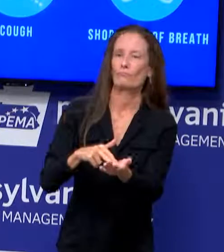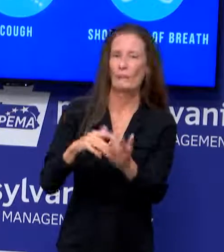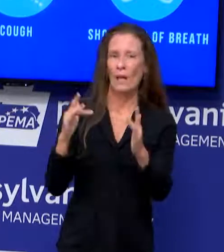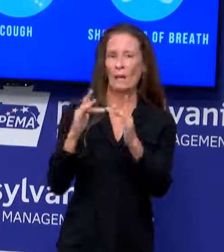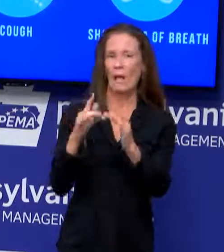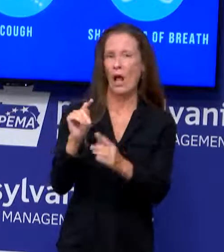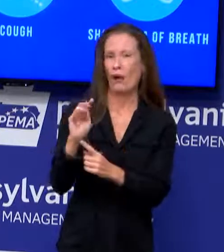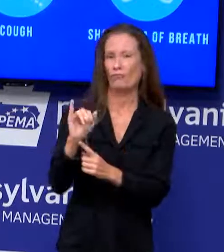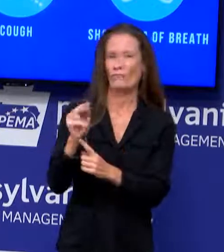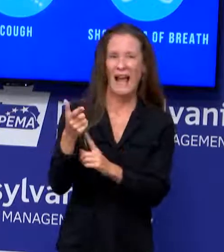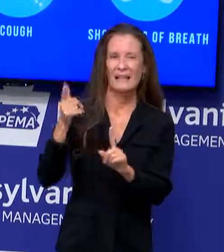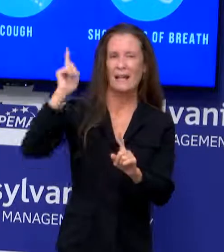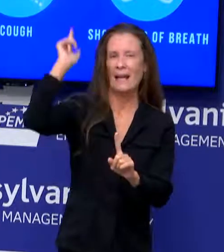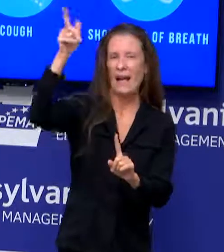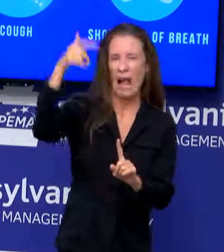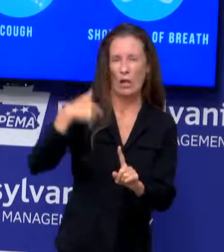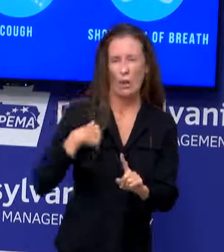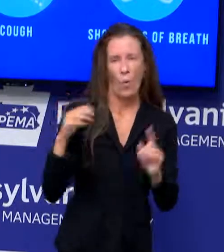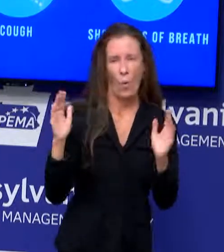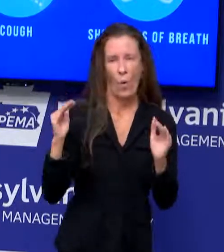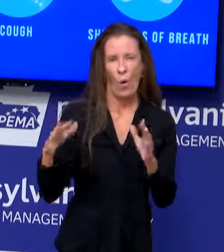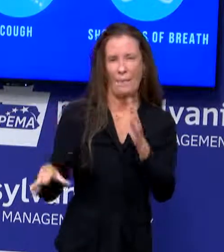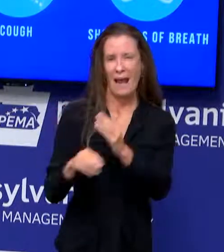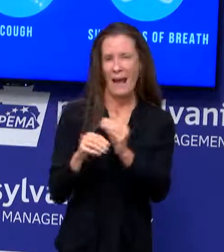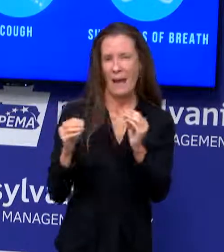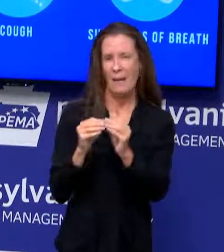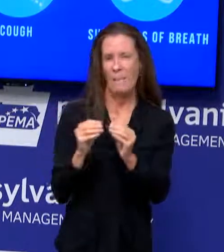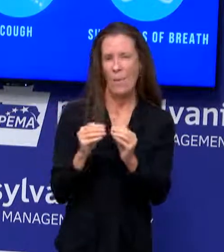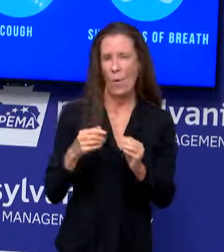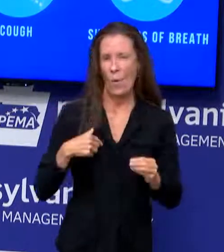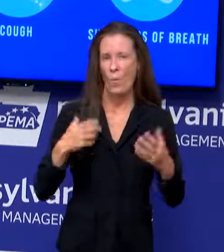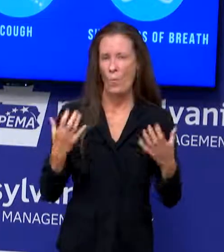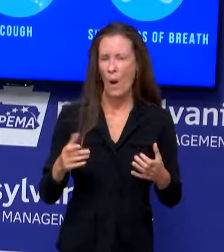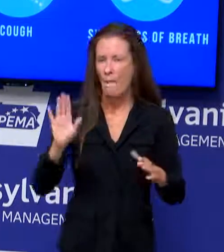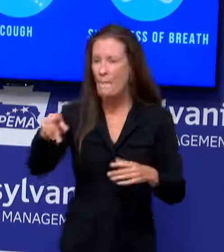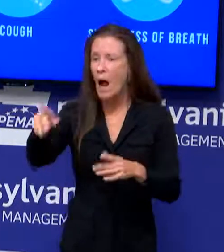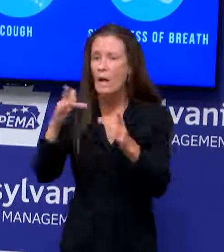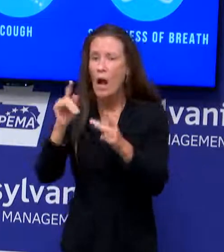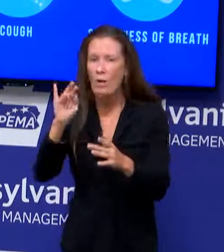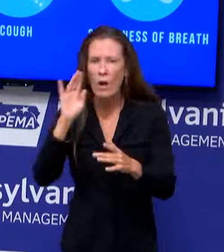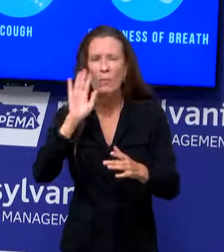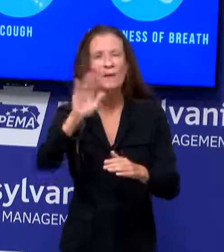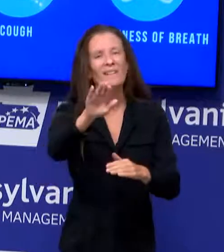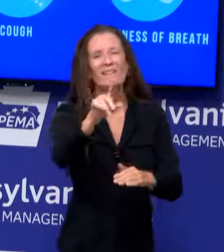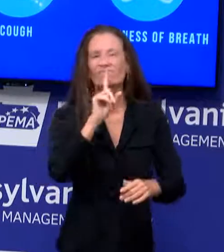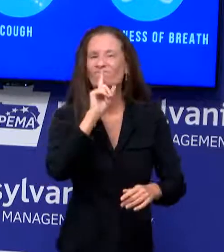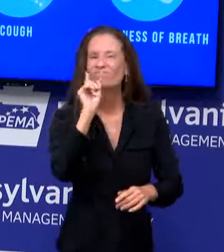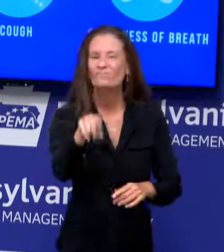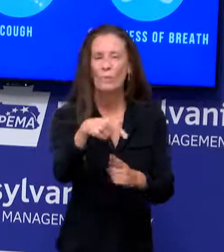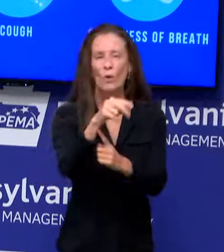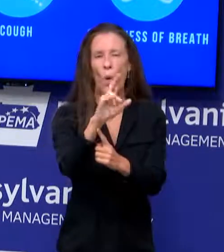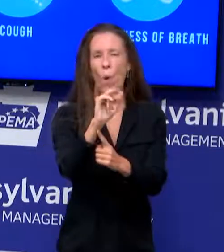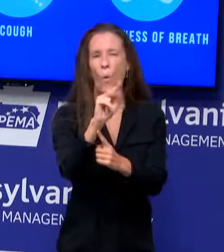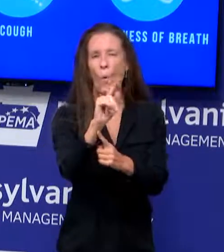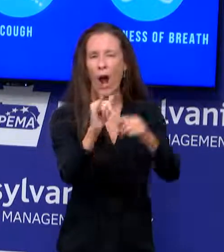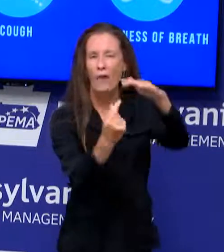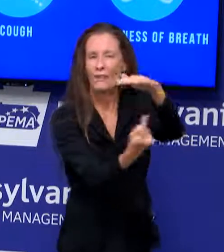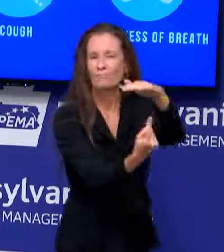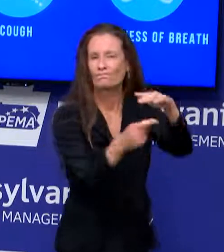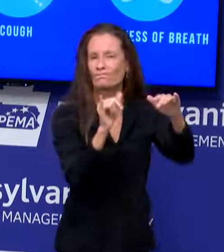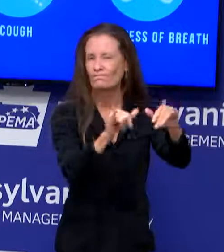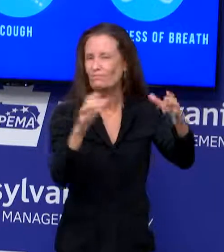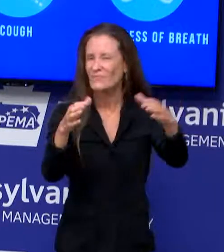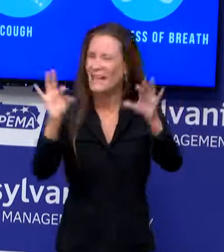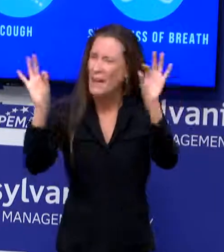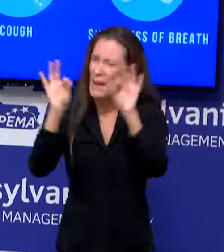will be one part of that process, as we've been describing, and one piece of the puzzle to help contain the spread. And